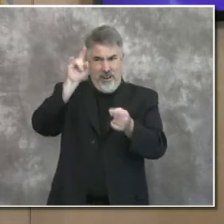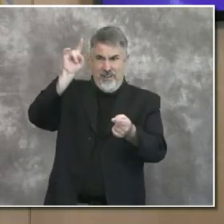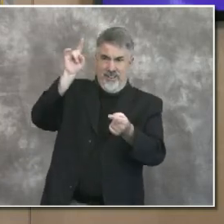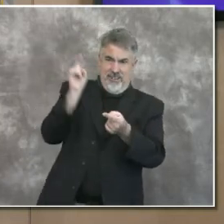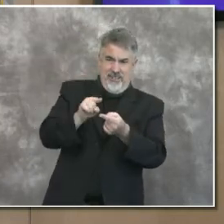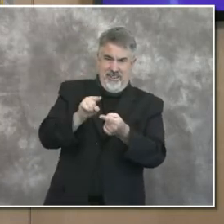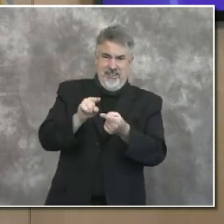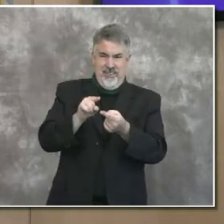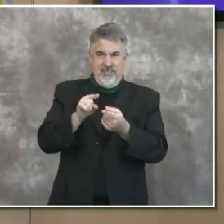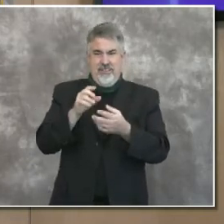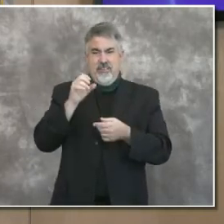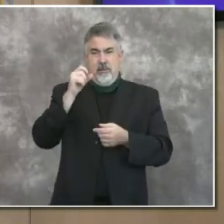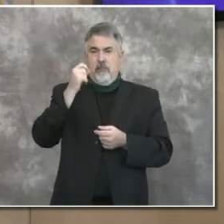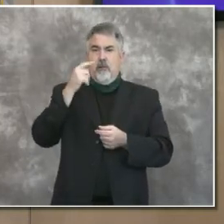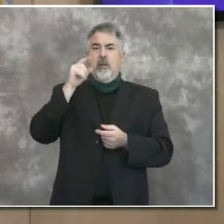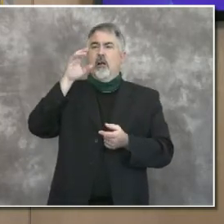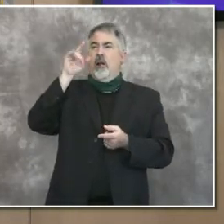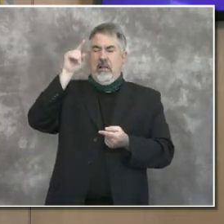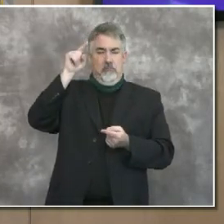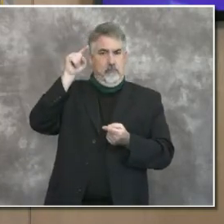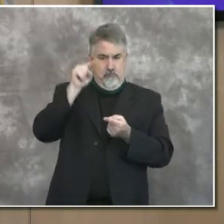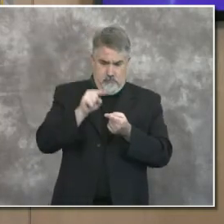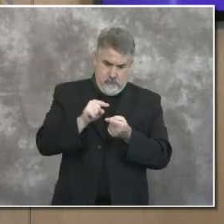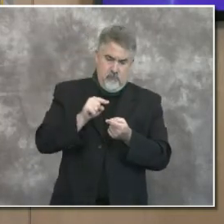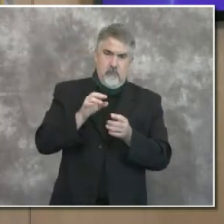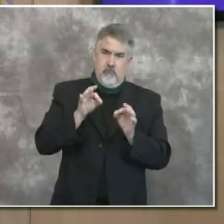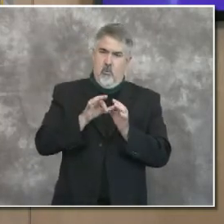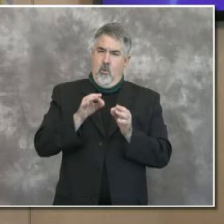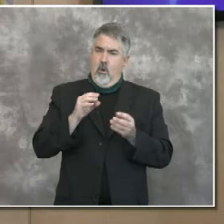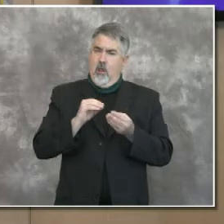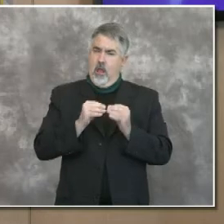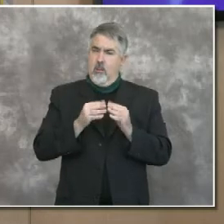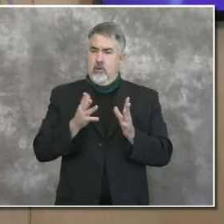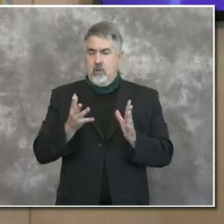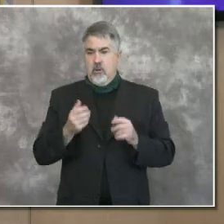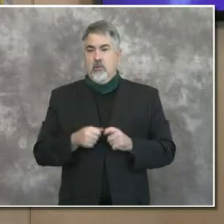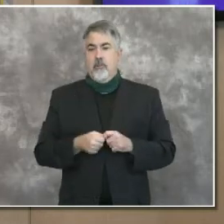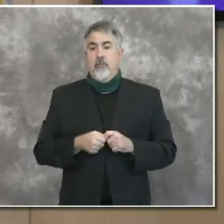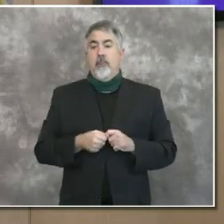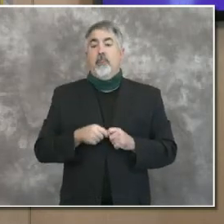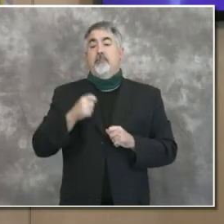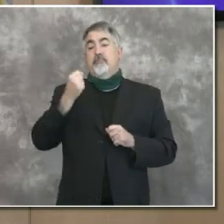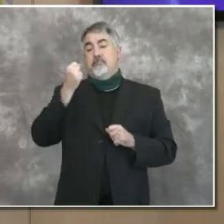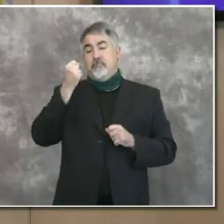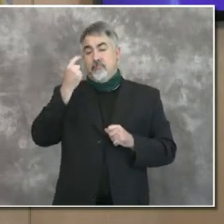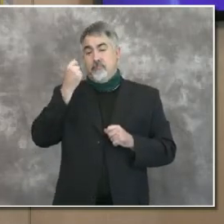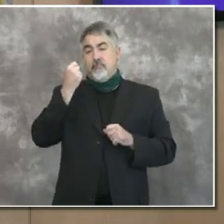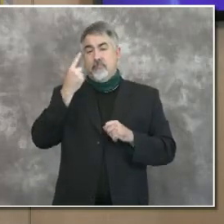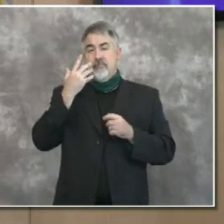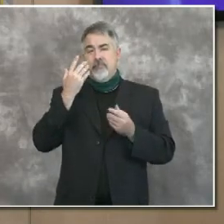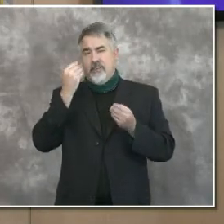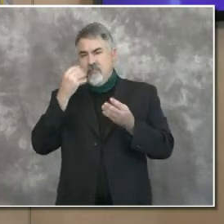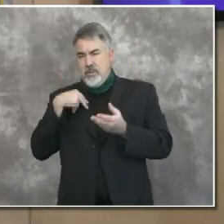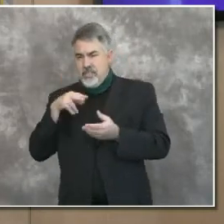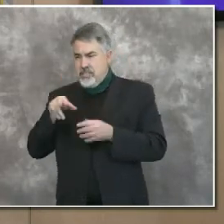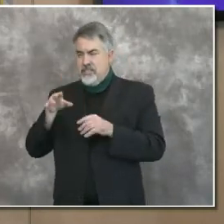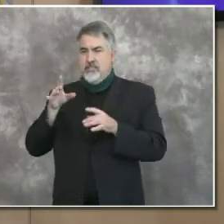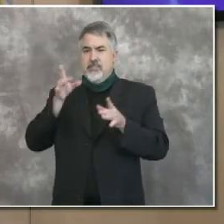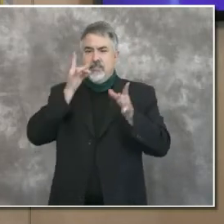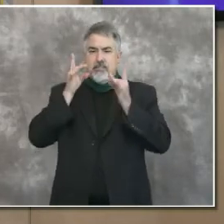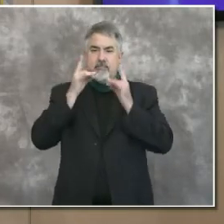larger droplets. There is some preliminary data and some early evidence I'm going to show you in just a